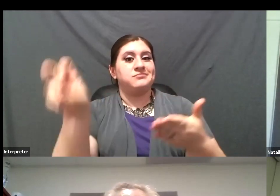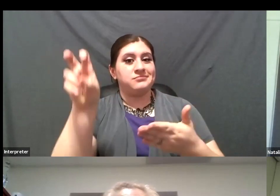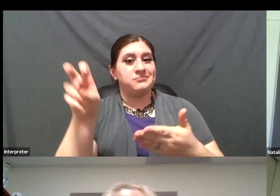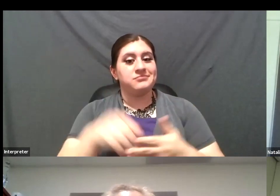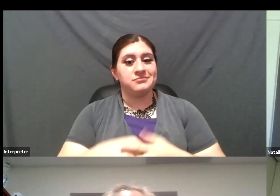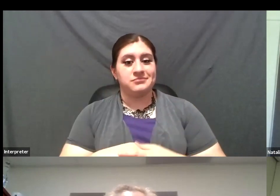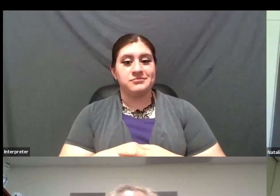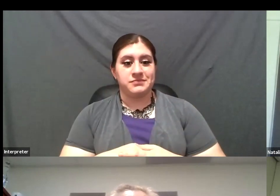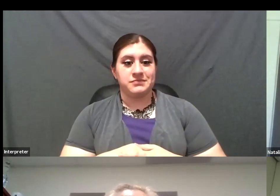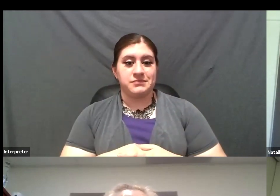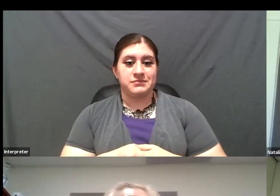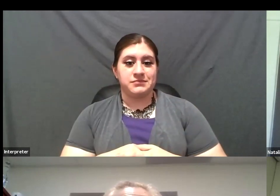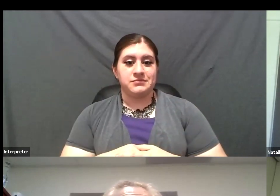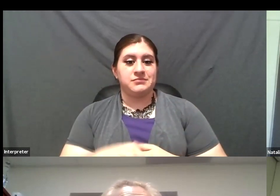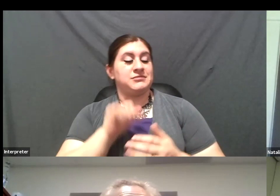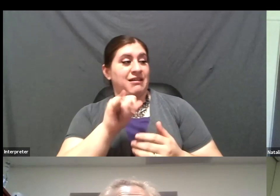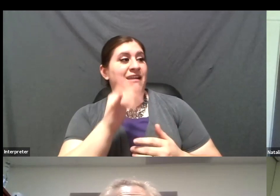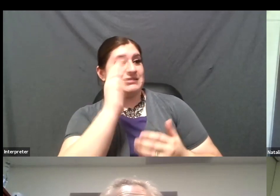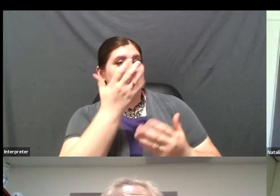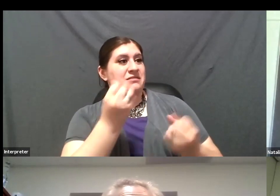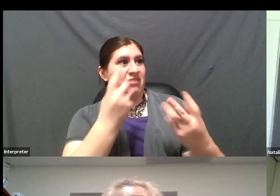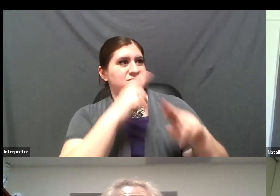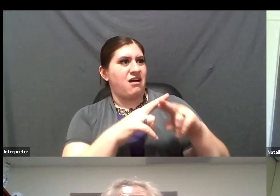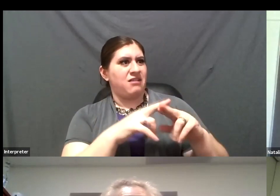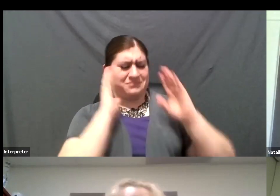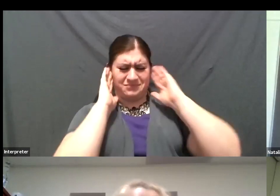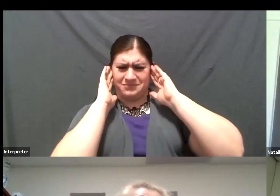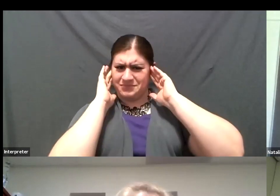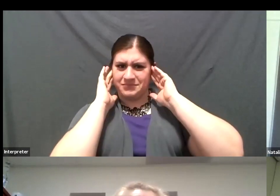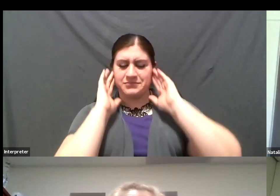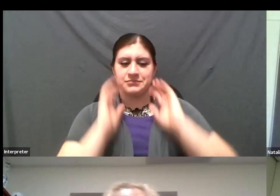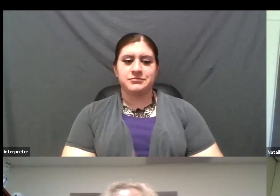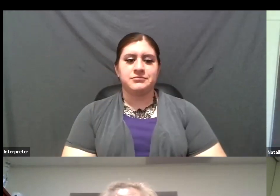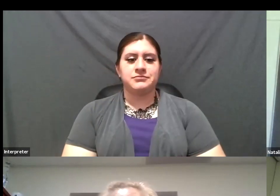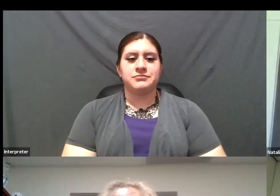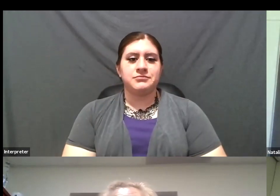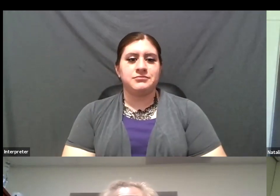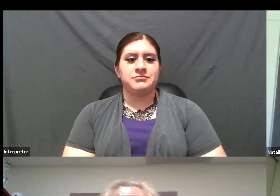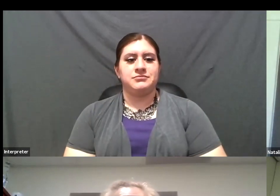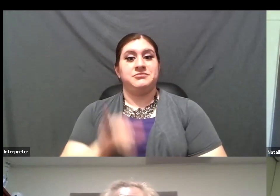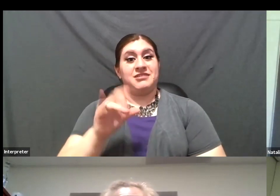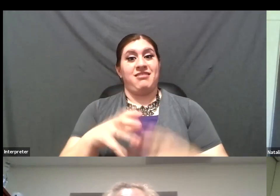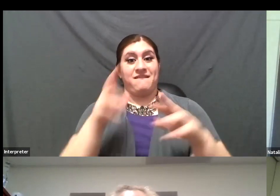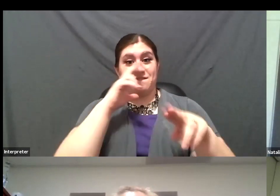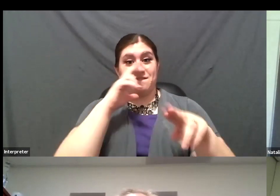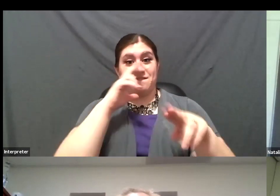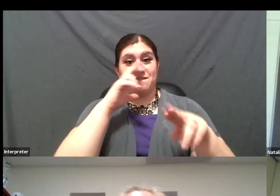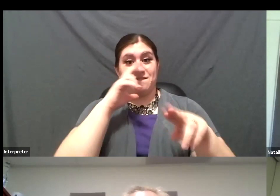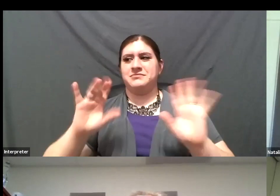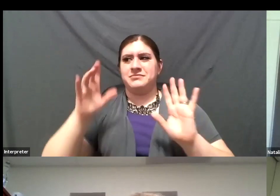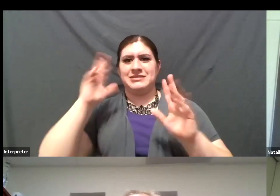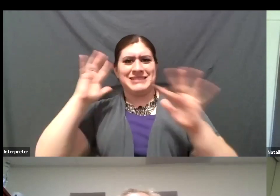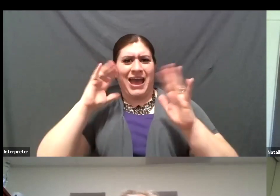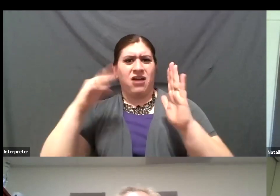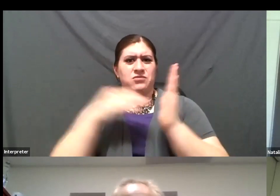one. If that sounds like a lot of fun, that's because it is. Yeah. If that sounds like a lot of fun, that's because it is.